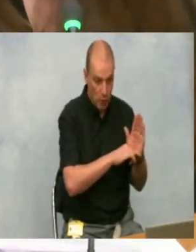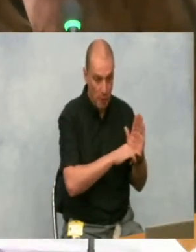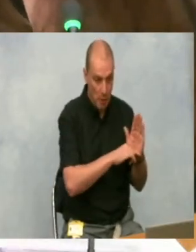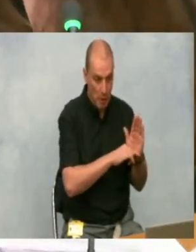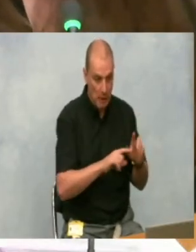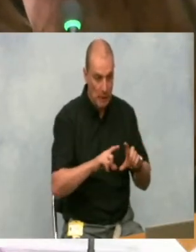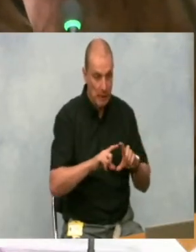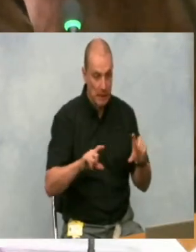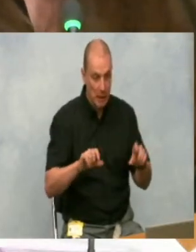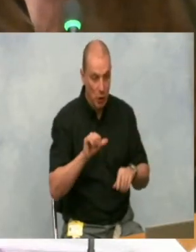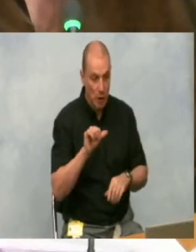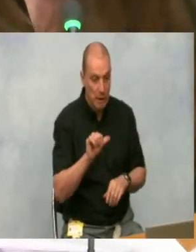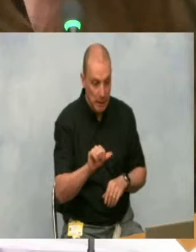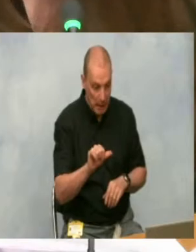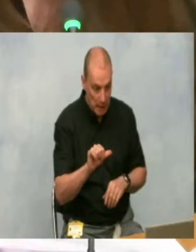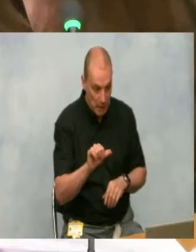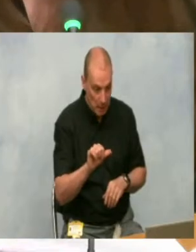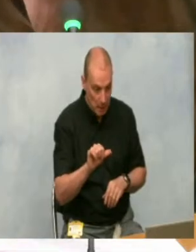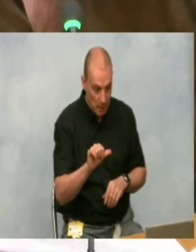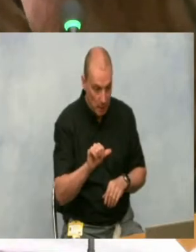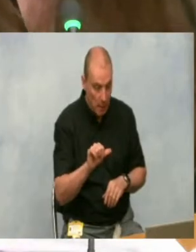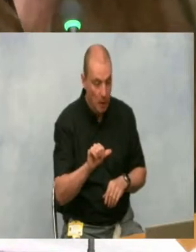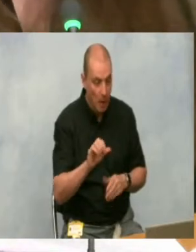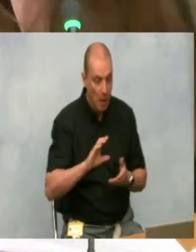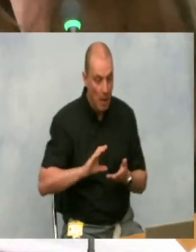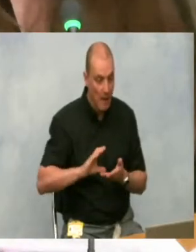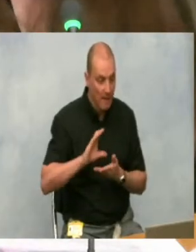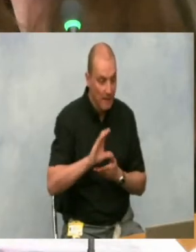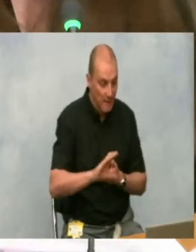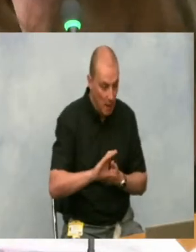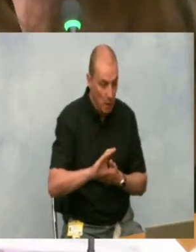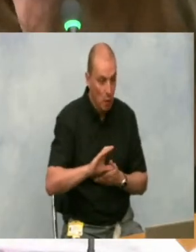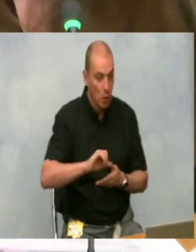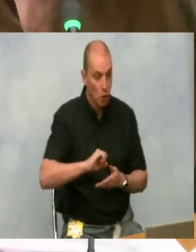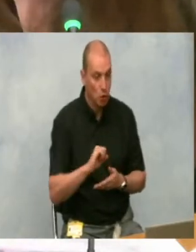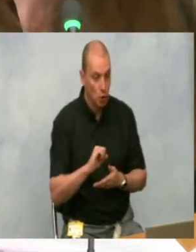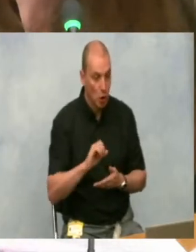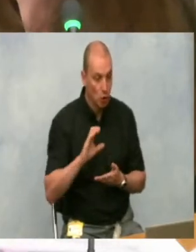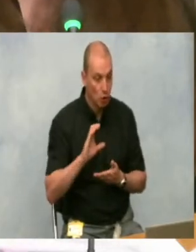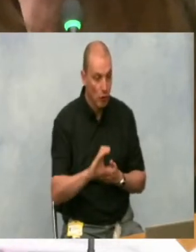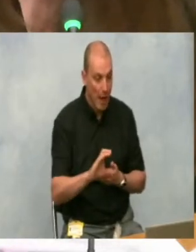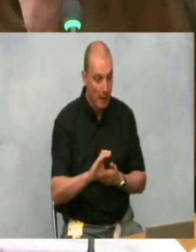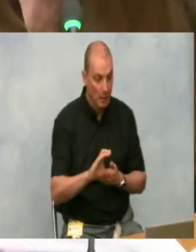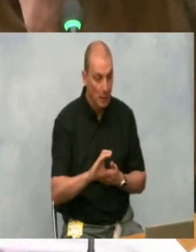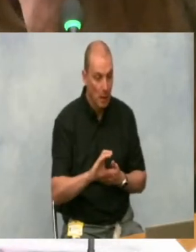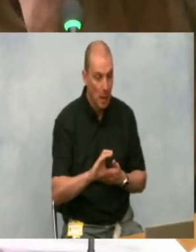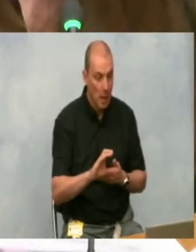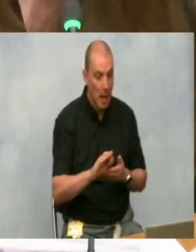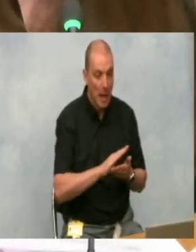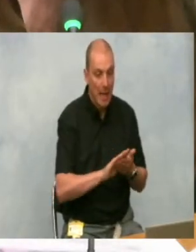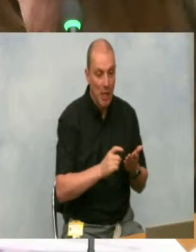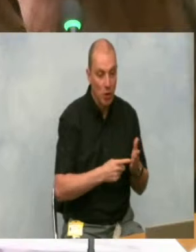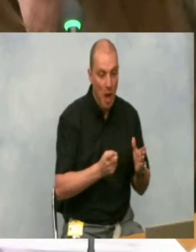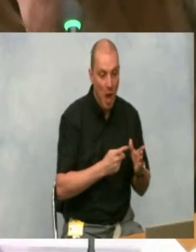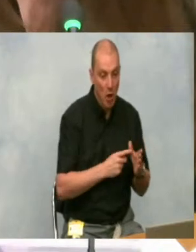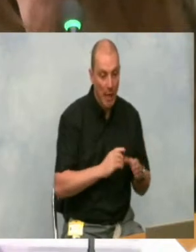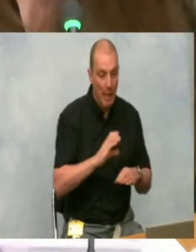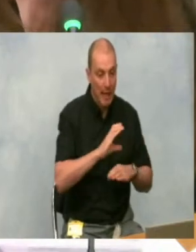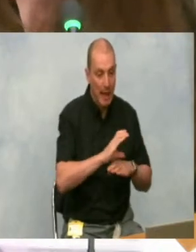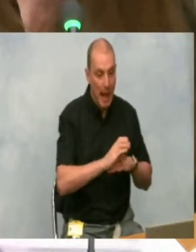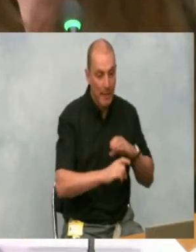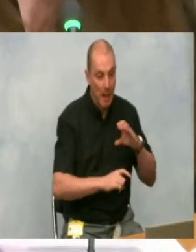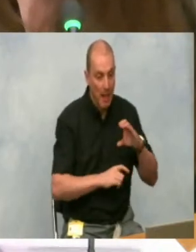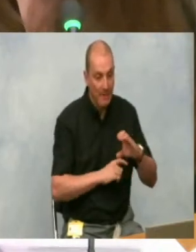section 6, these properties again will be funded through a combination of Scottish grant funding and HRA capital investment and